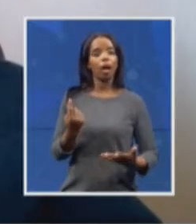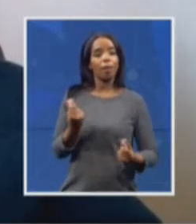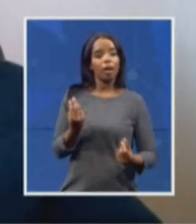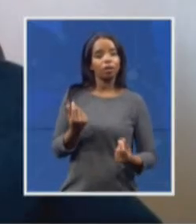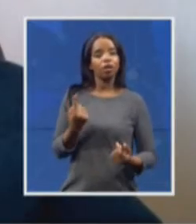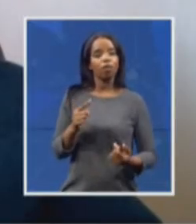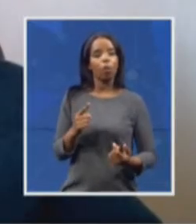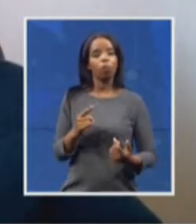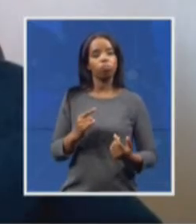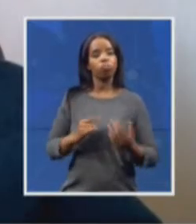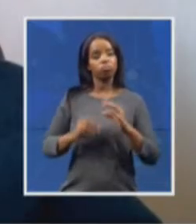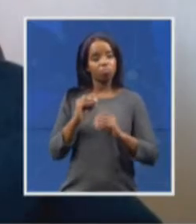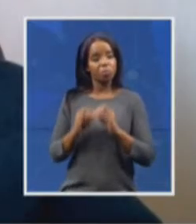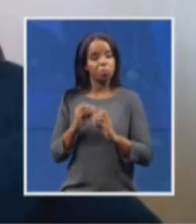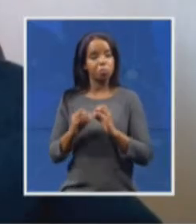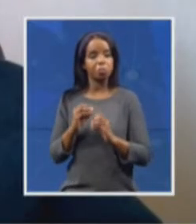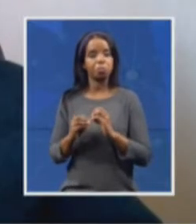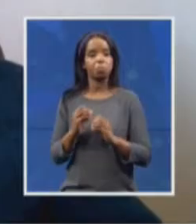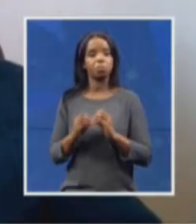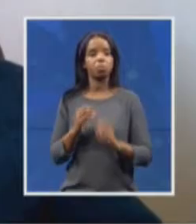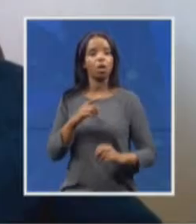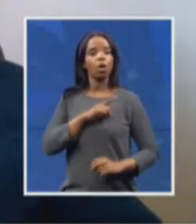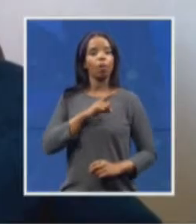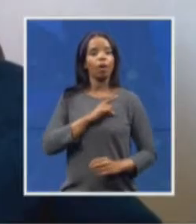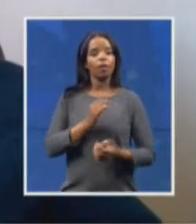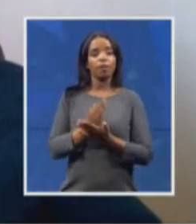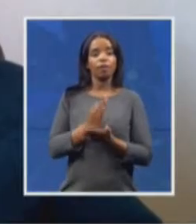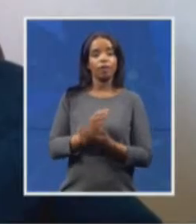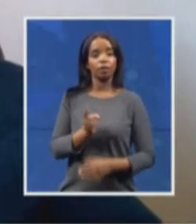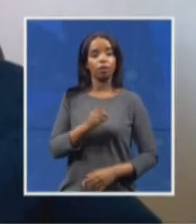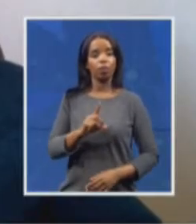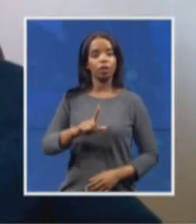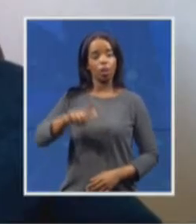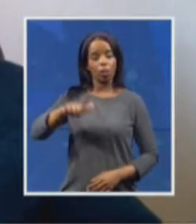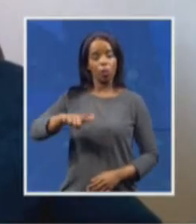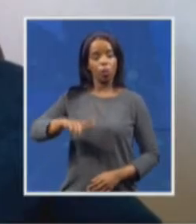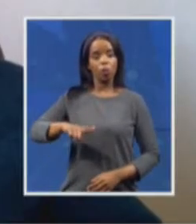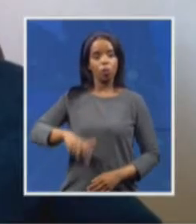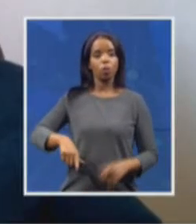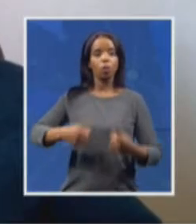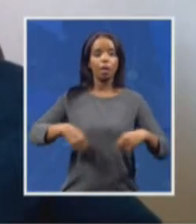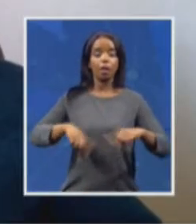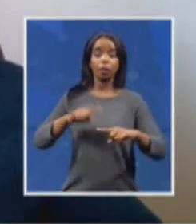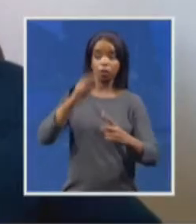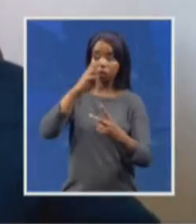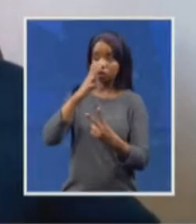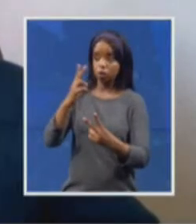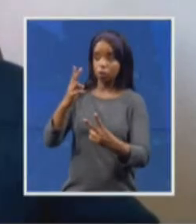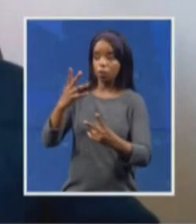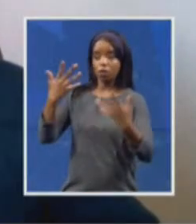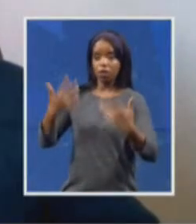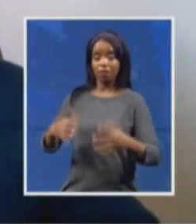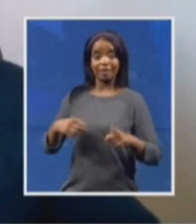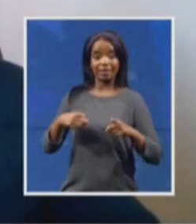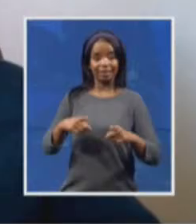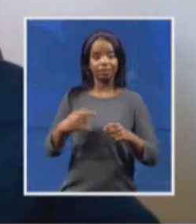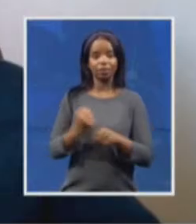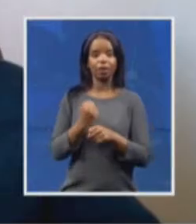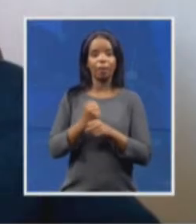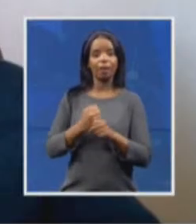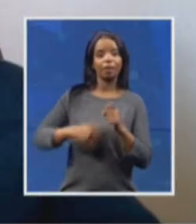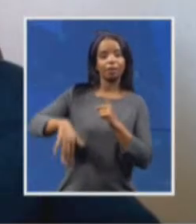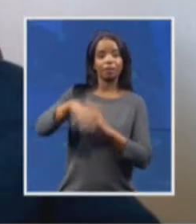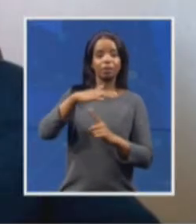that we see for our OCGTs, which makes the situation rather more complicated. Thanks,